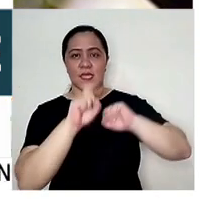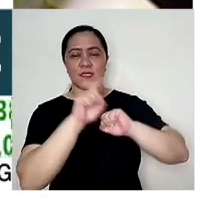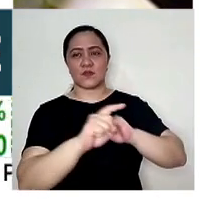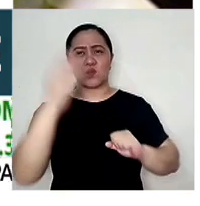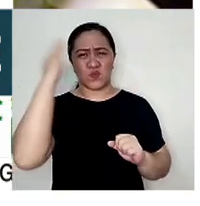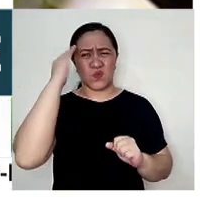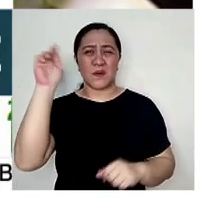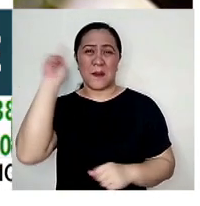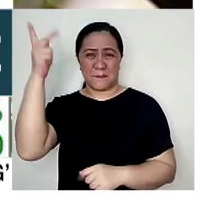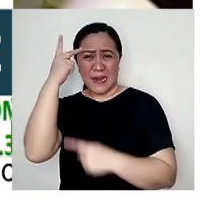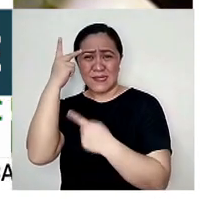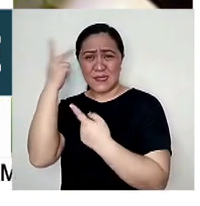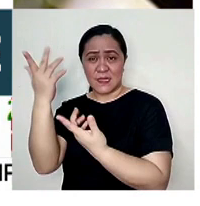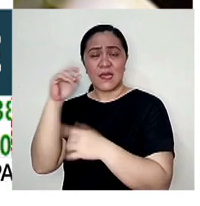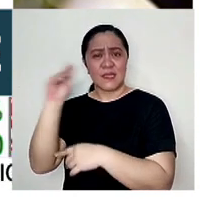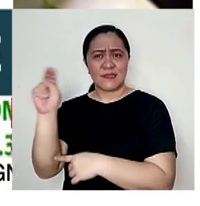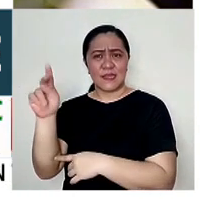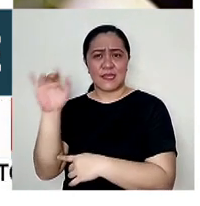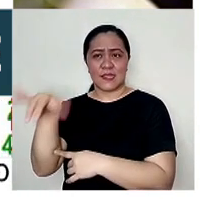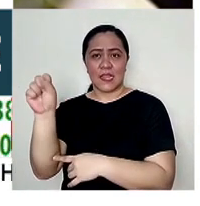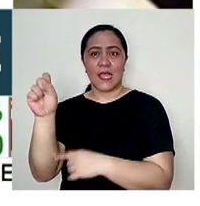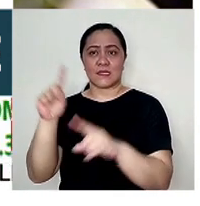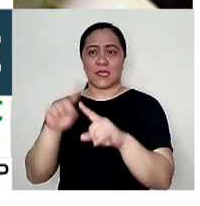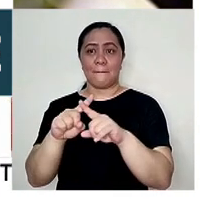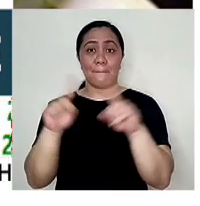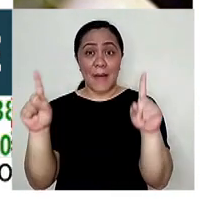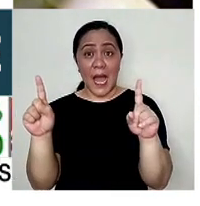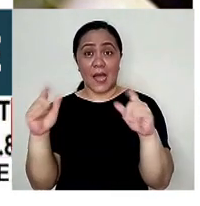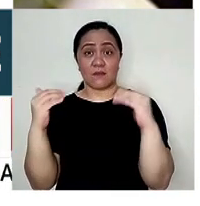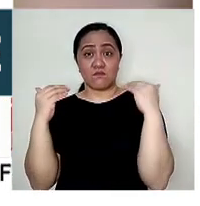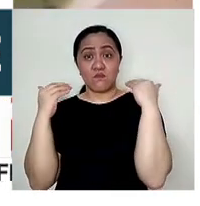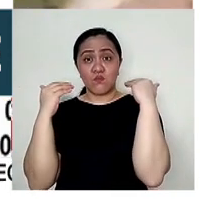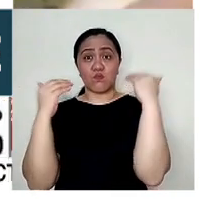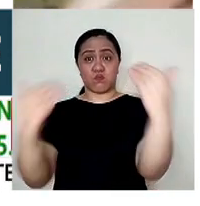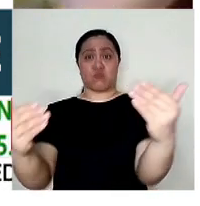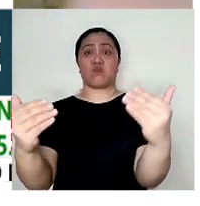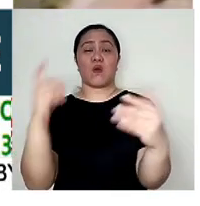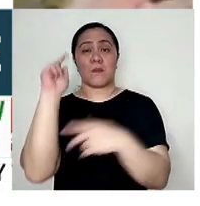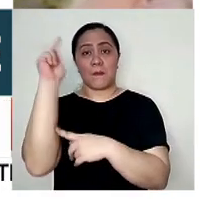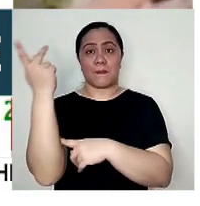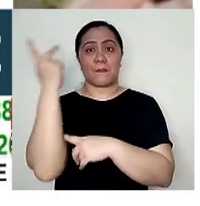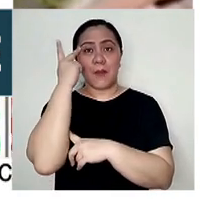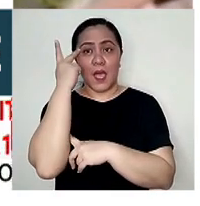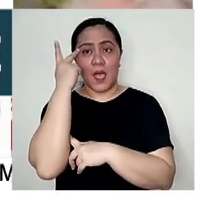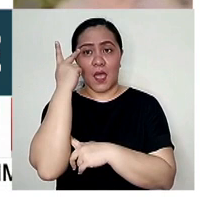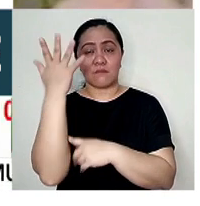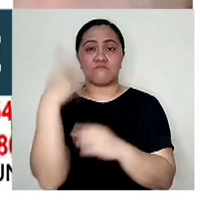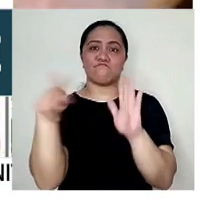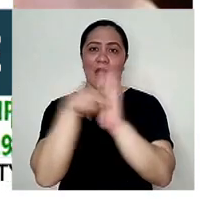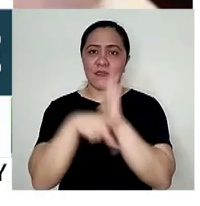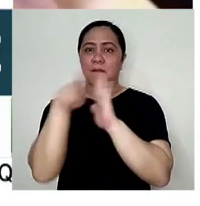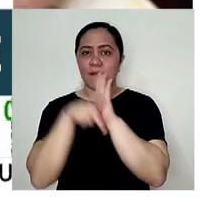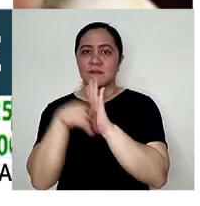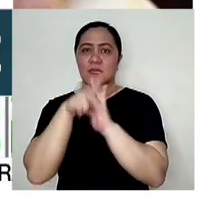needed here because somehow to move forward a policy, like policy is politics, right? But